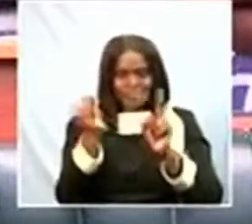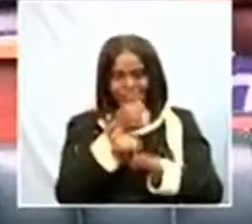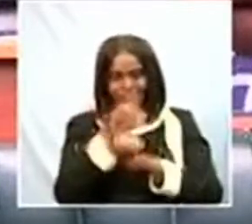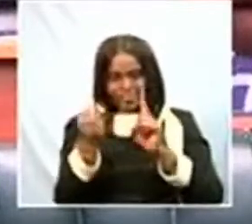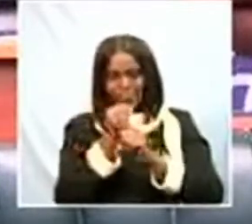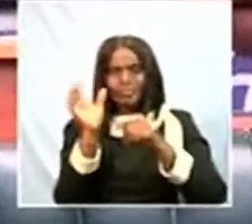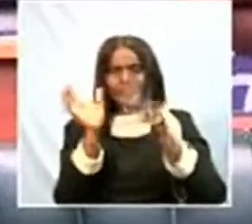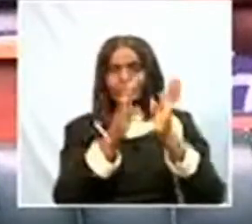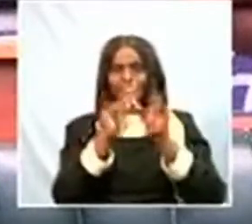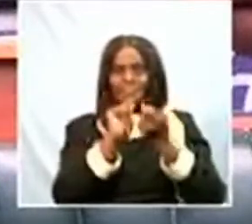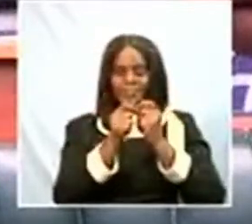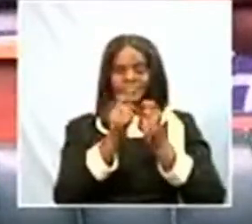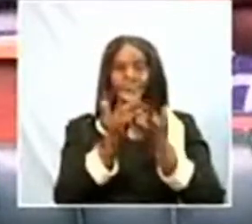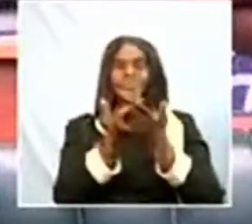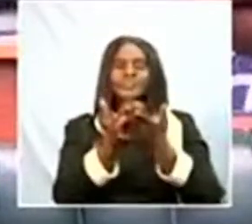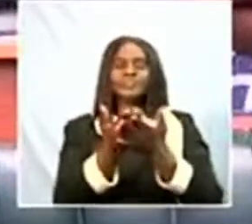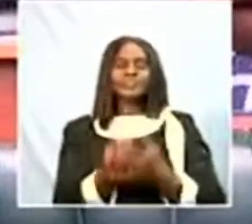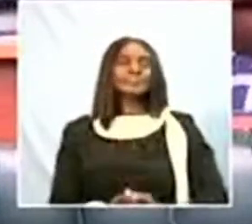climate change, I submit.